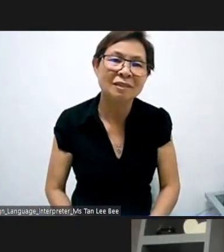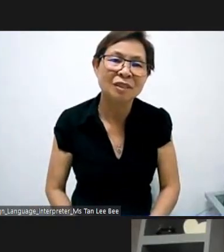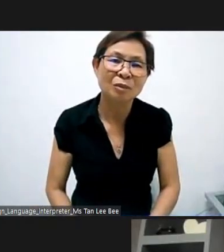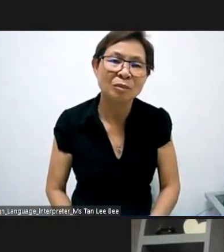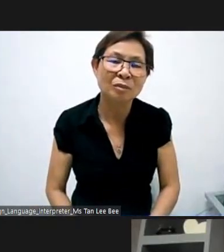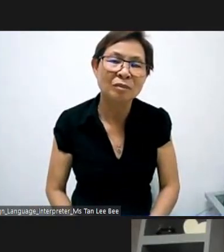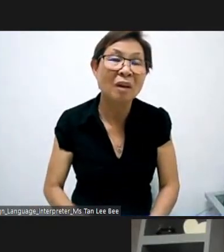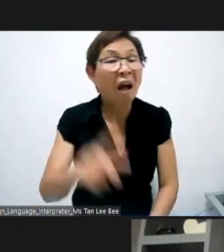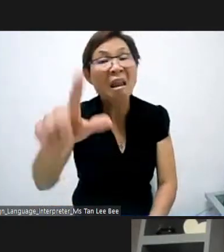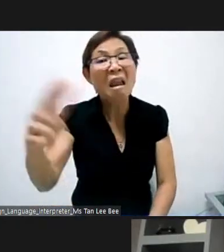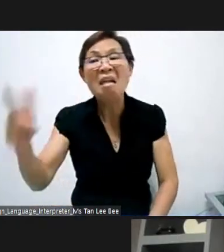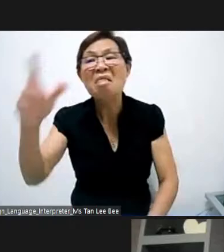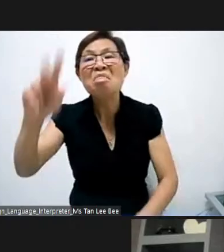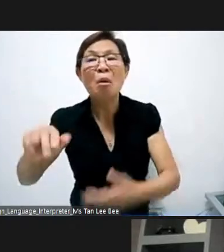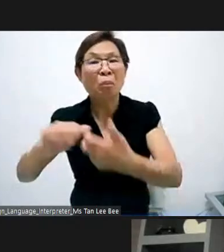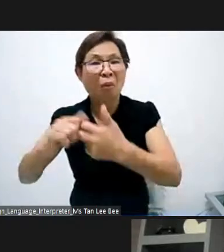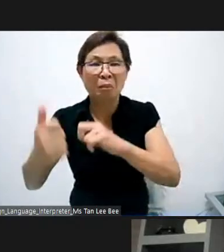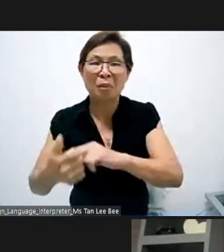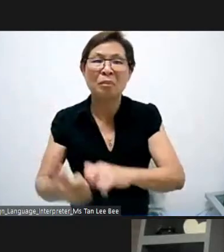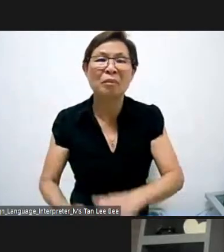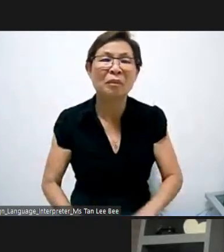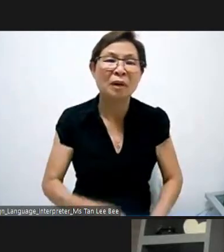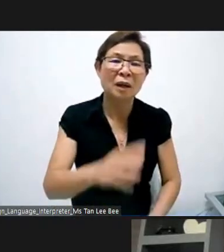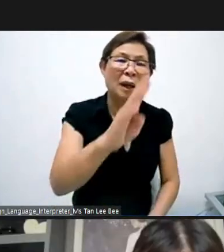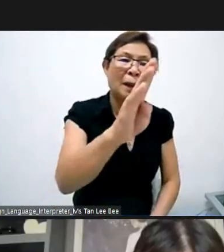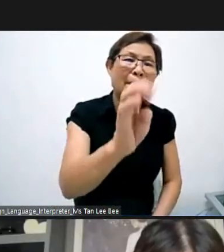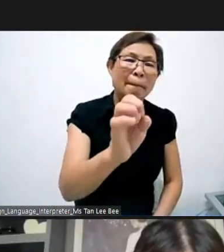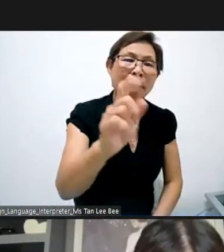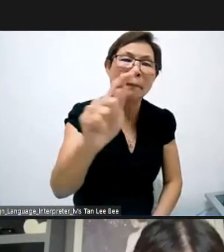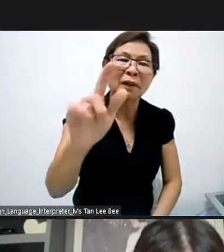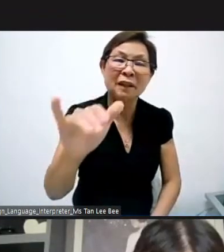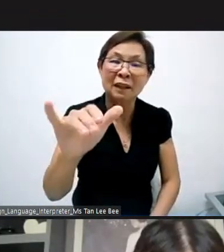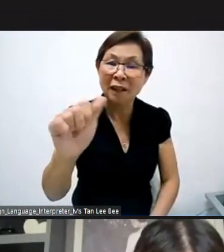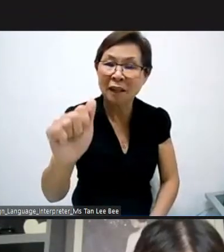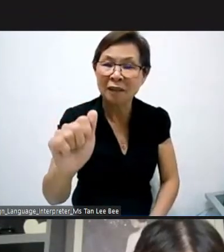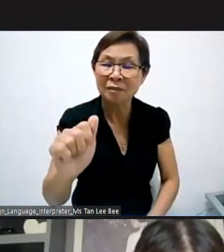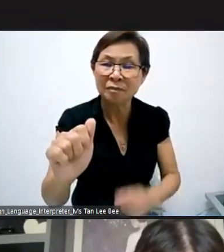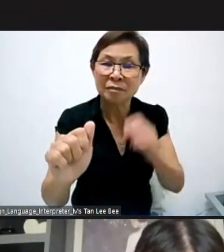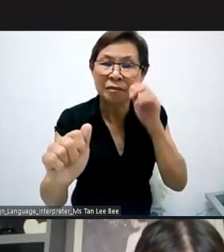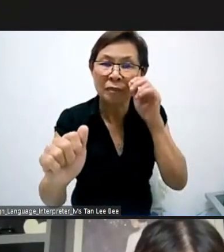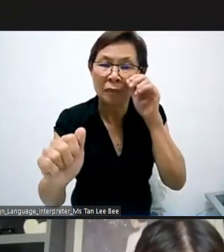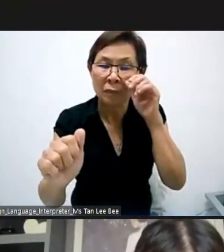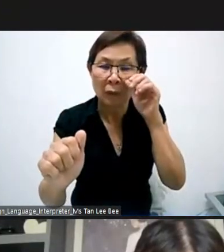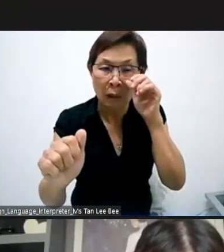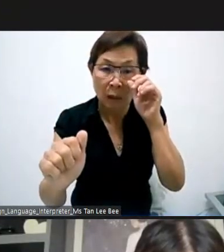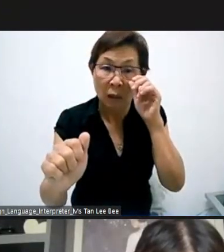Thank you so much. Ms. Vetia, would you like to add on what Dr. Irving has mentioned?